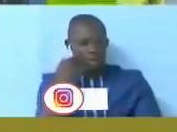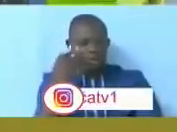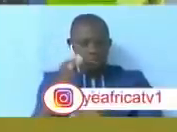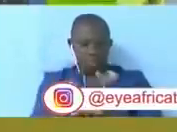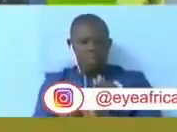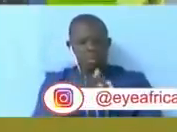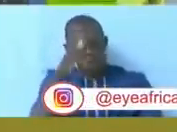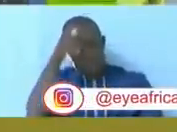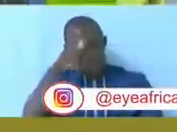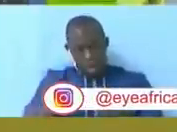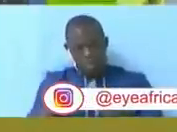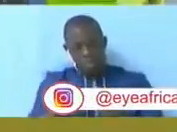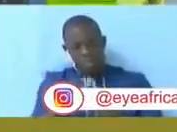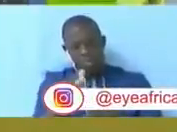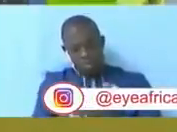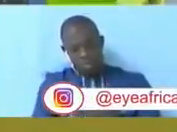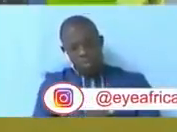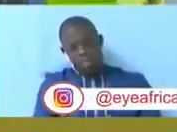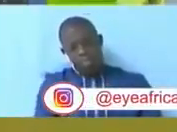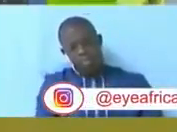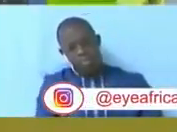nyami.